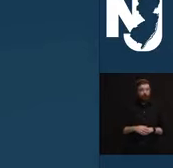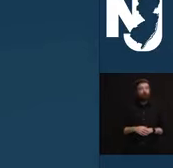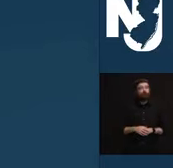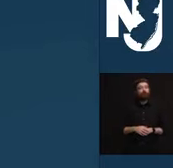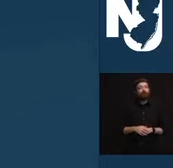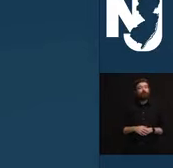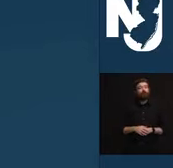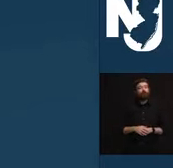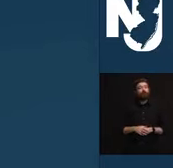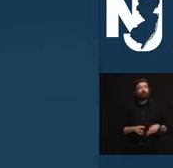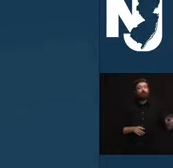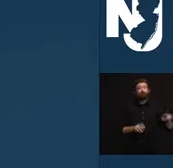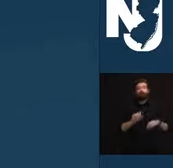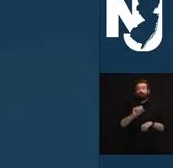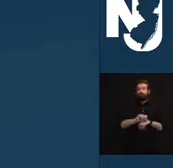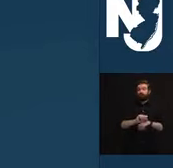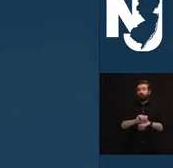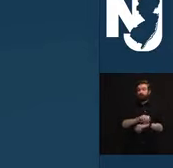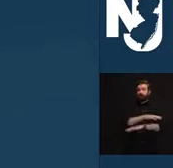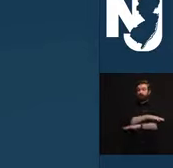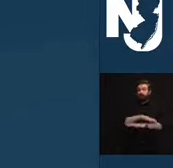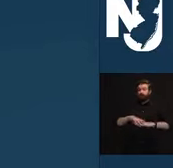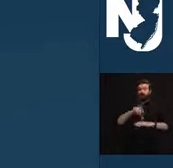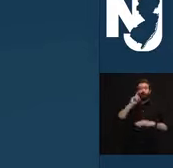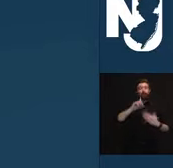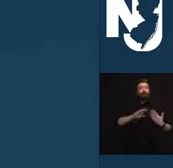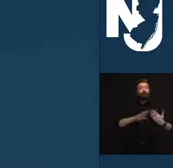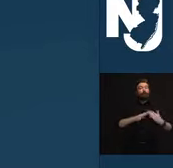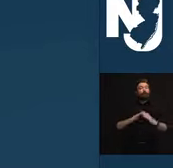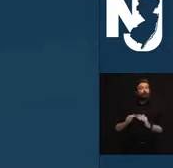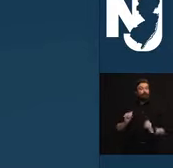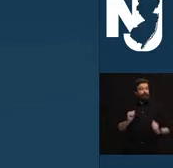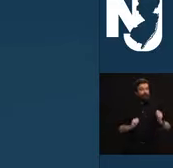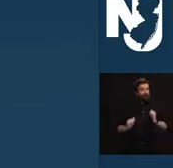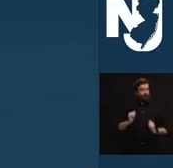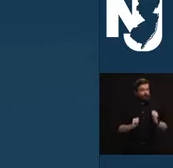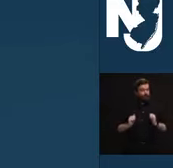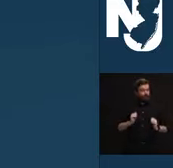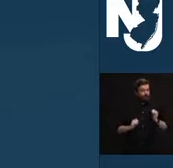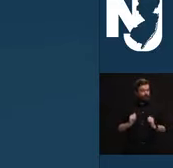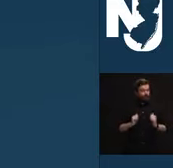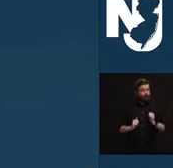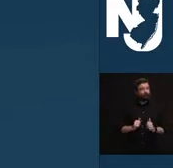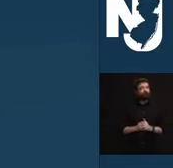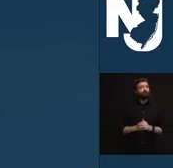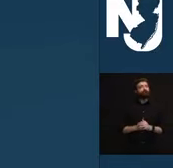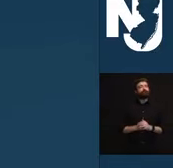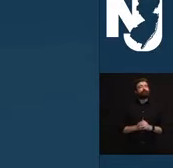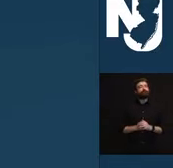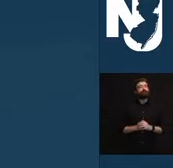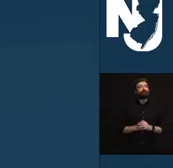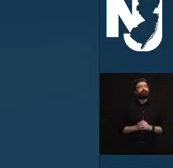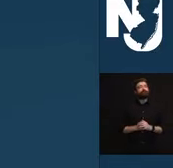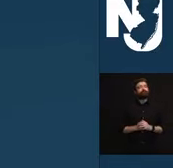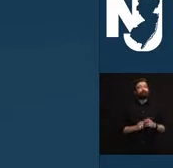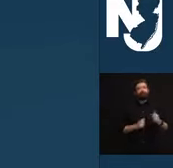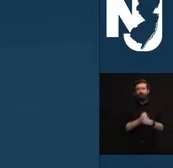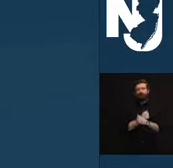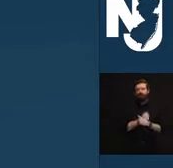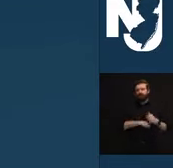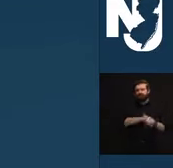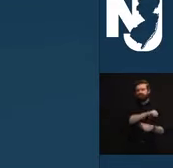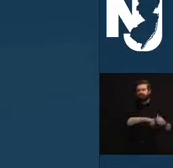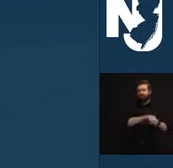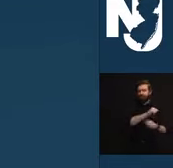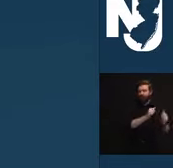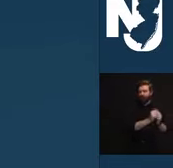He was also a loving family man who enjoyed getting away to spend time with those closest to him. Mark leaves behind his wife